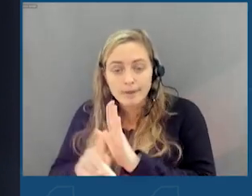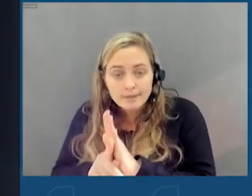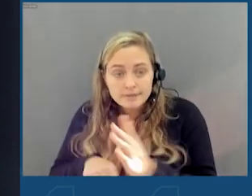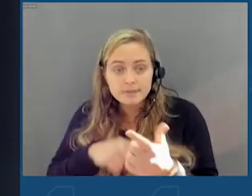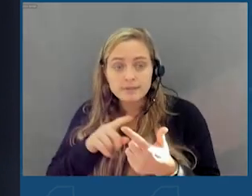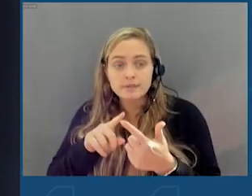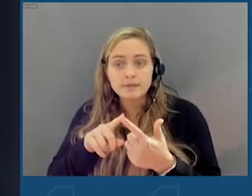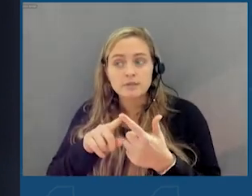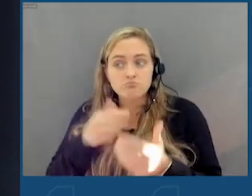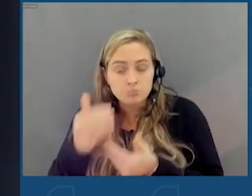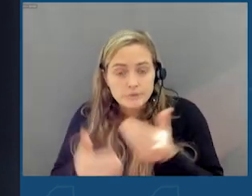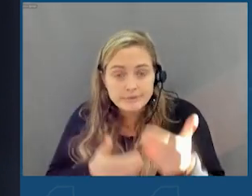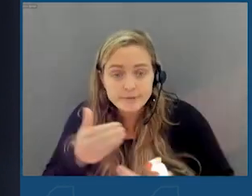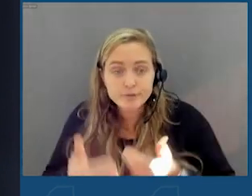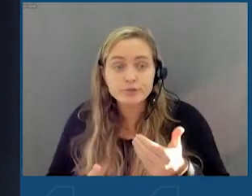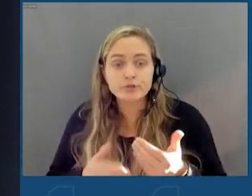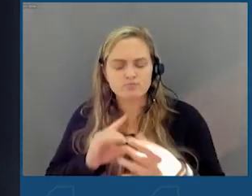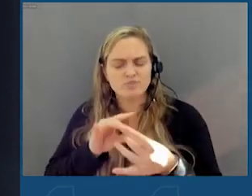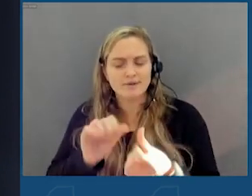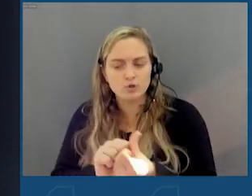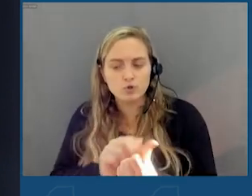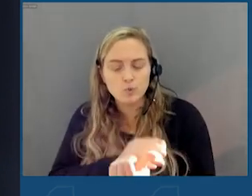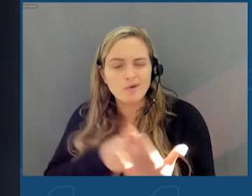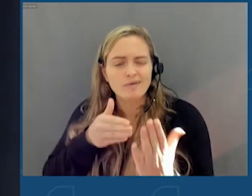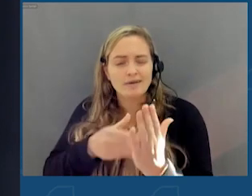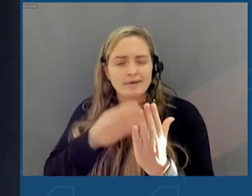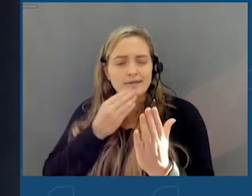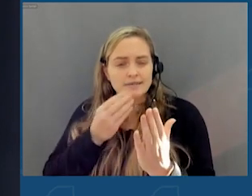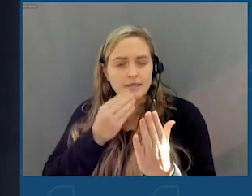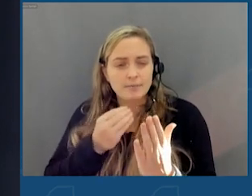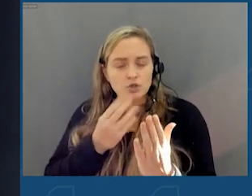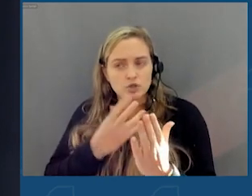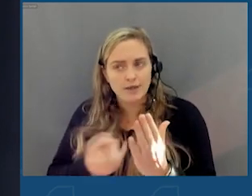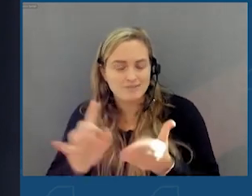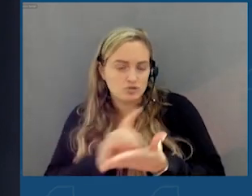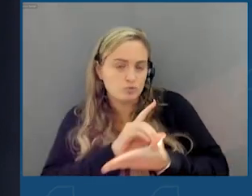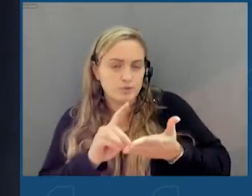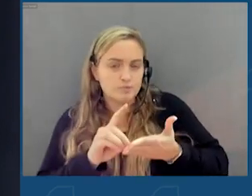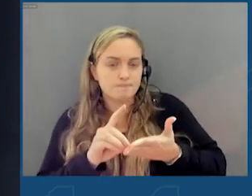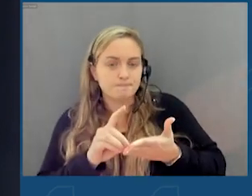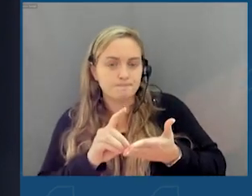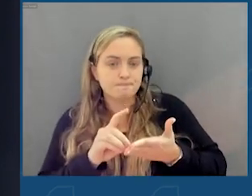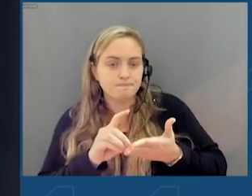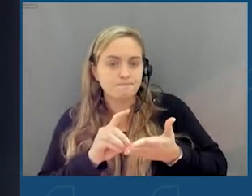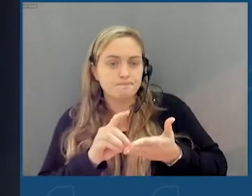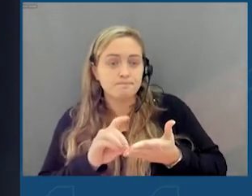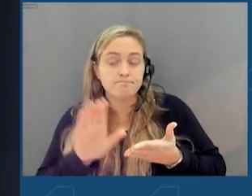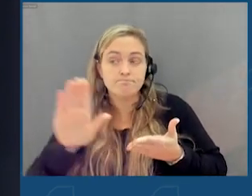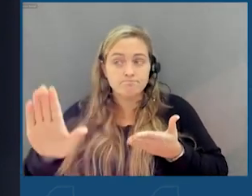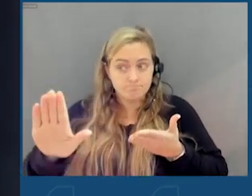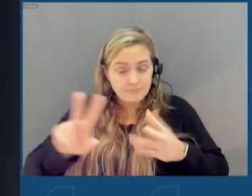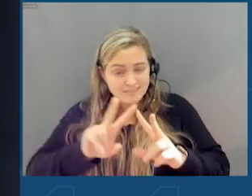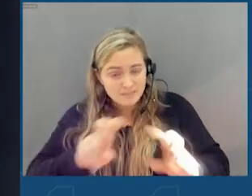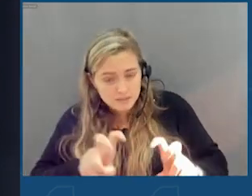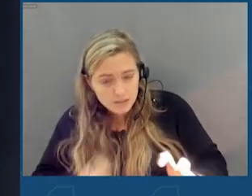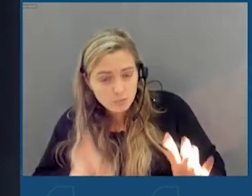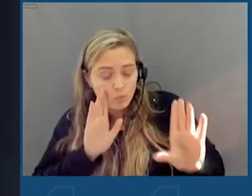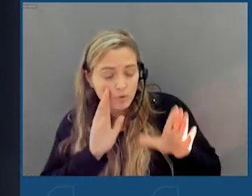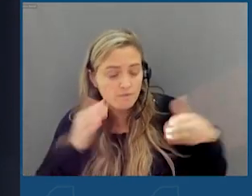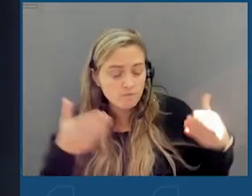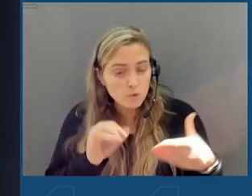and procedures related to anti-Semitism and discrimination. While his assessment will be focused on